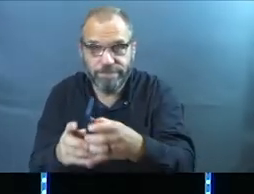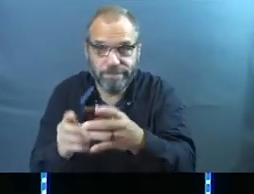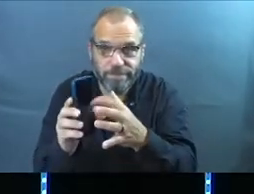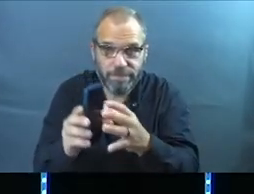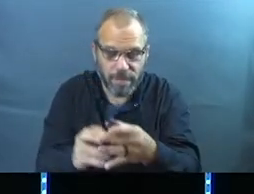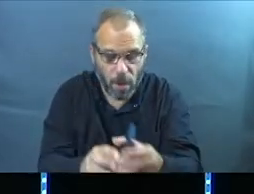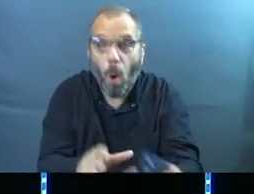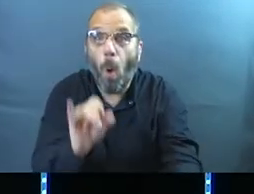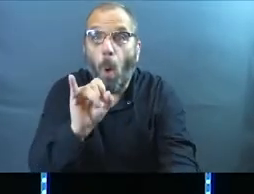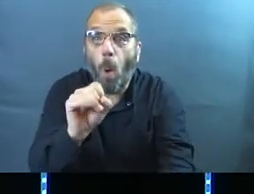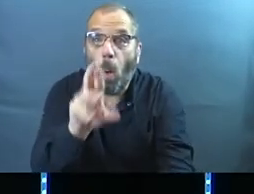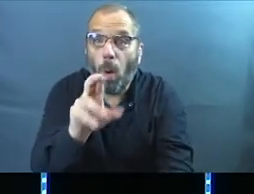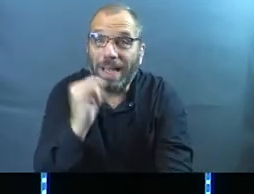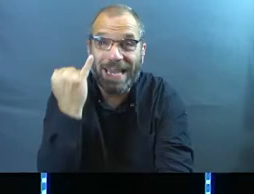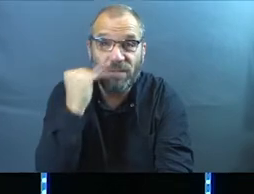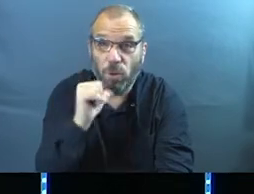Bible.